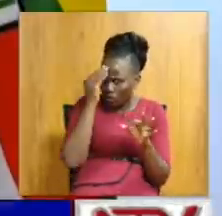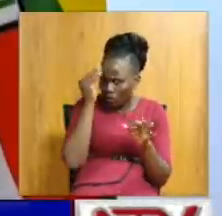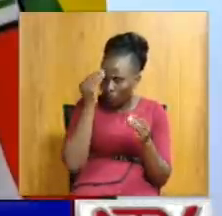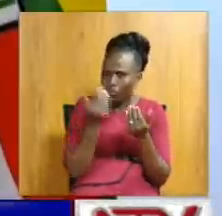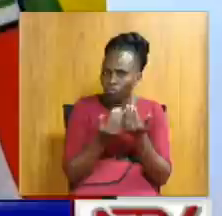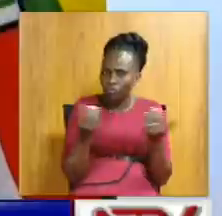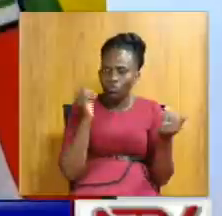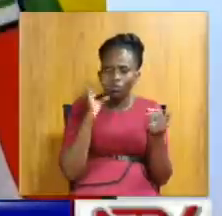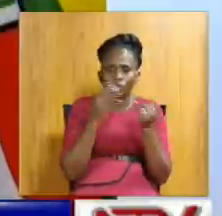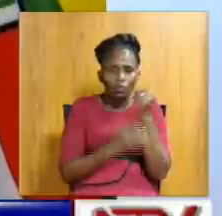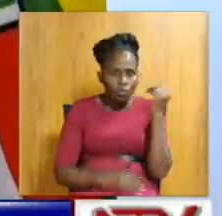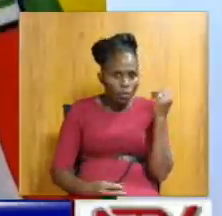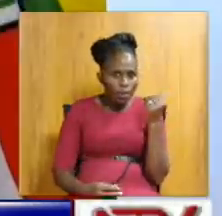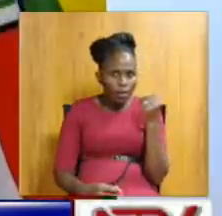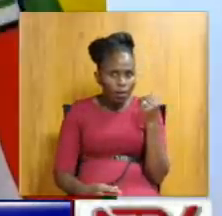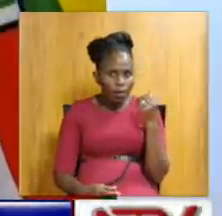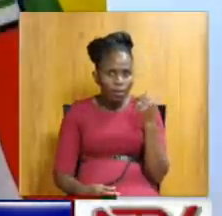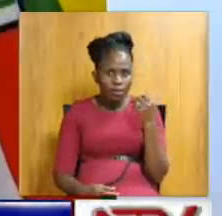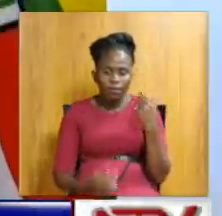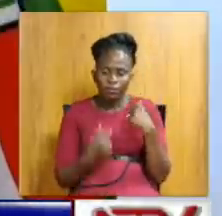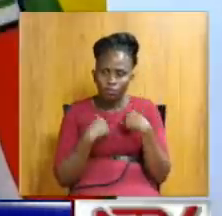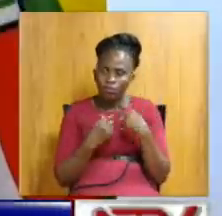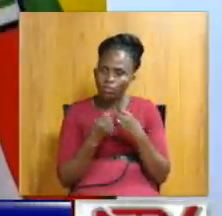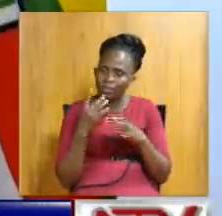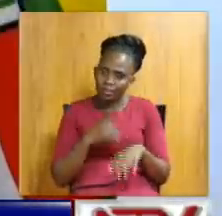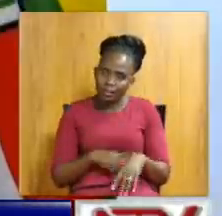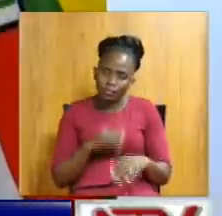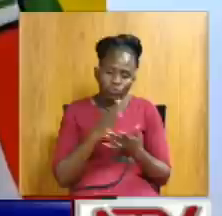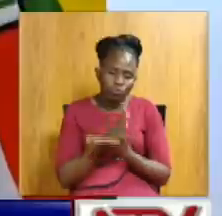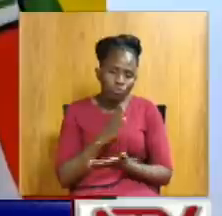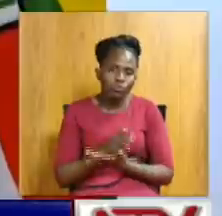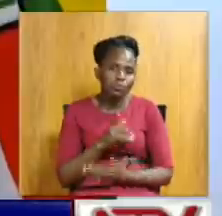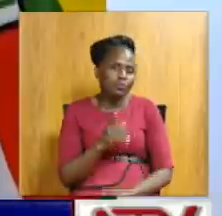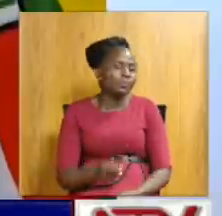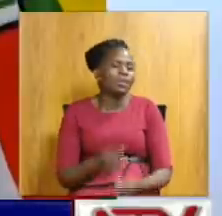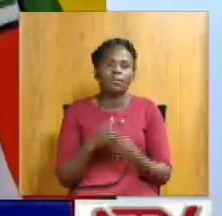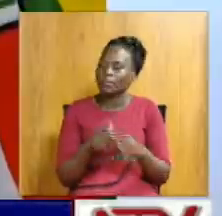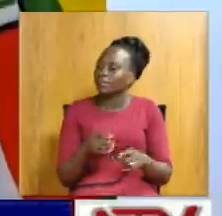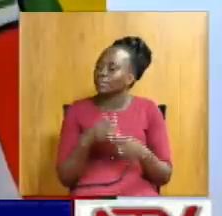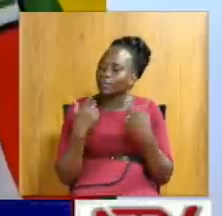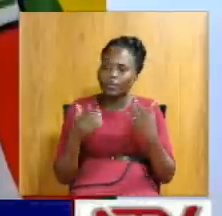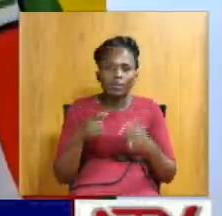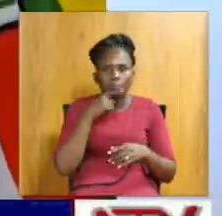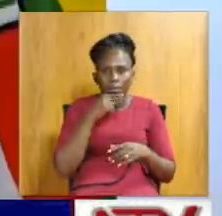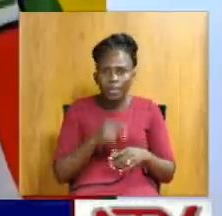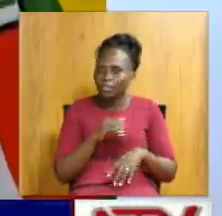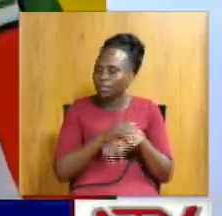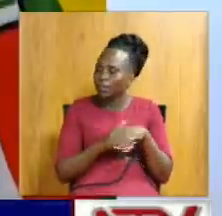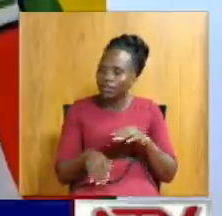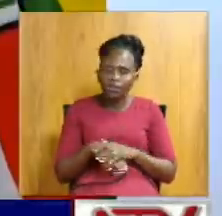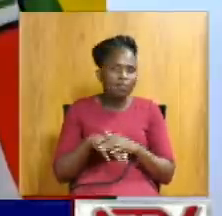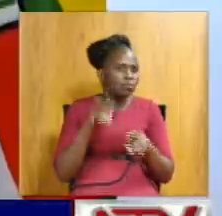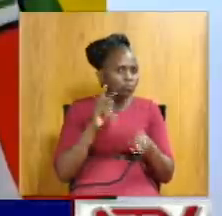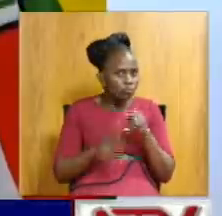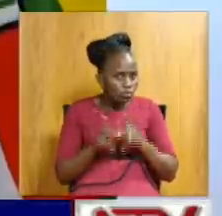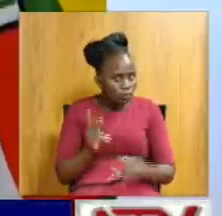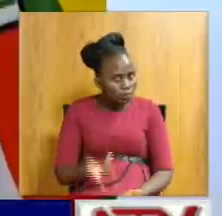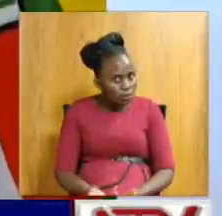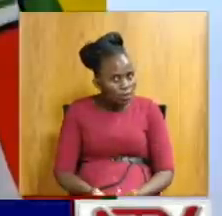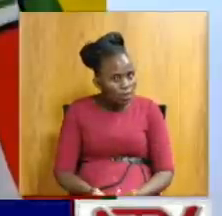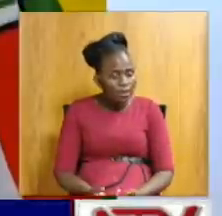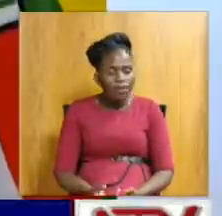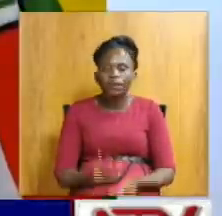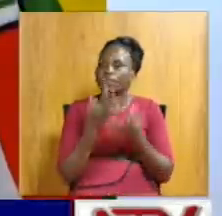poor. I'm always shouting, but I do not hear many taking up this struggle. Is free